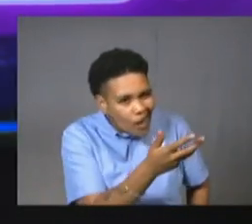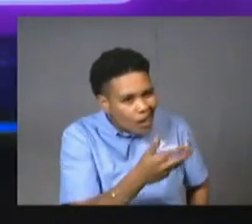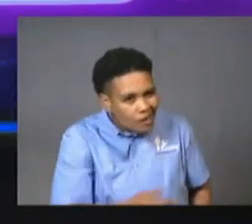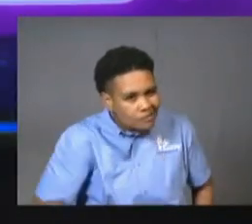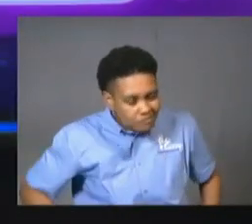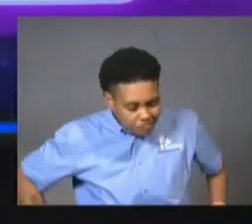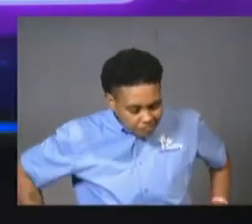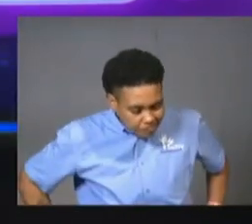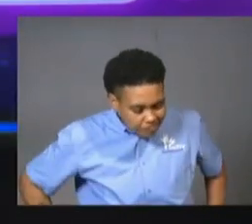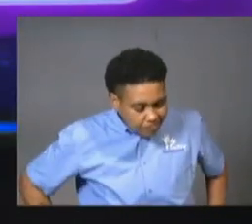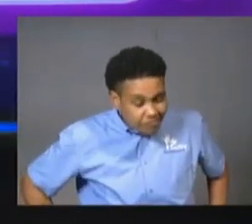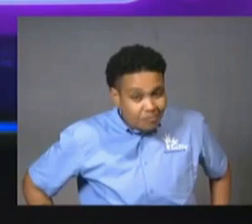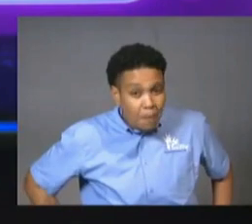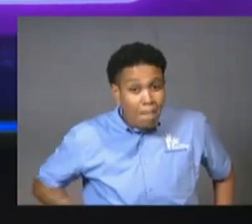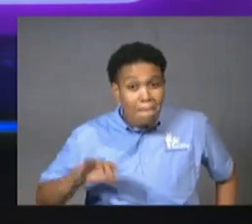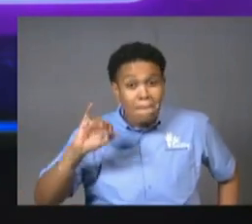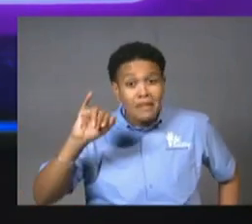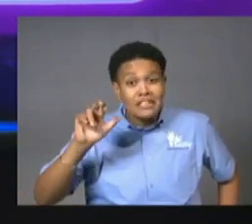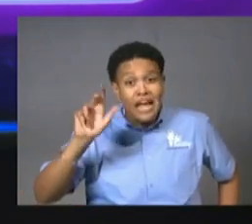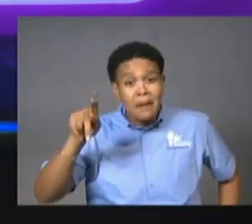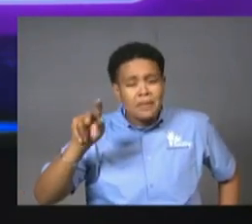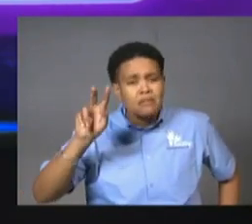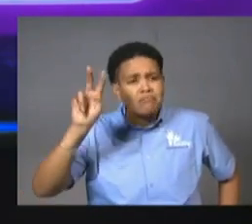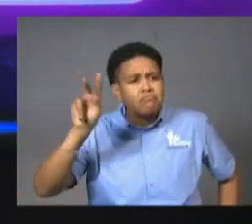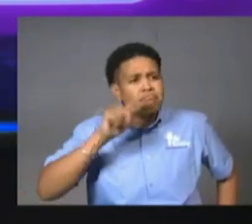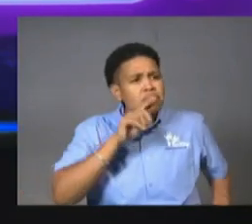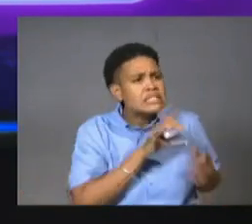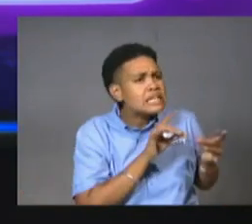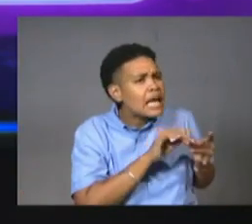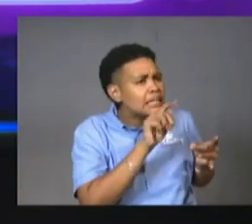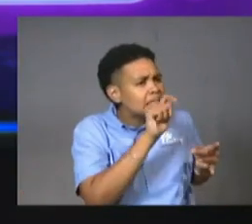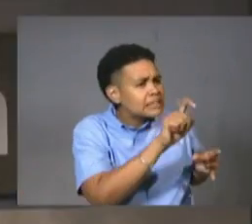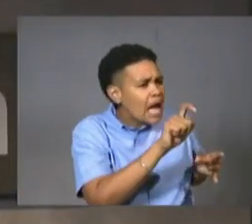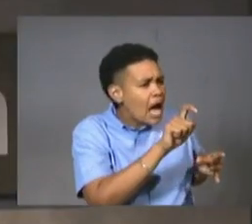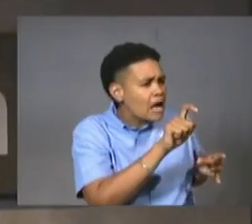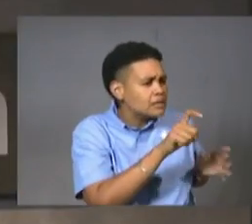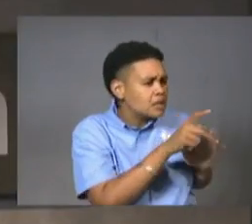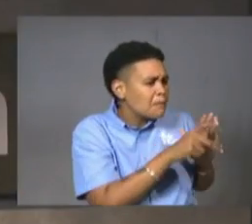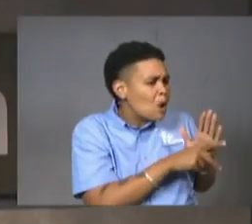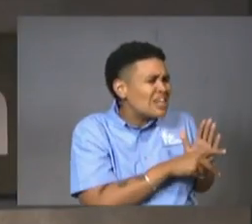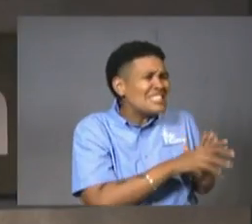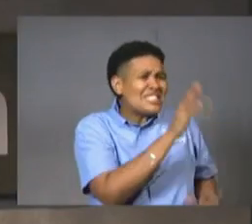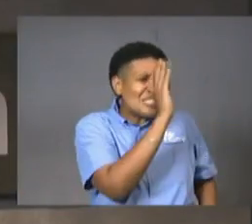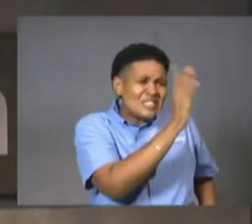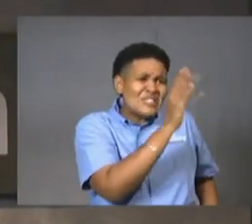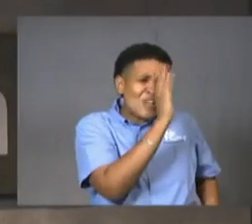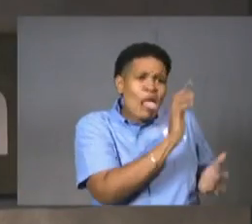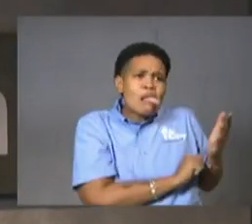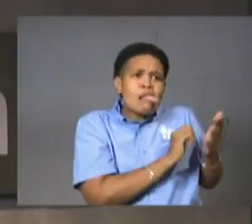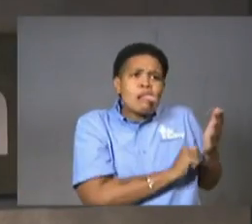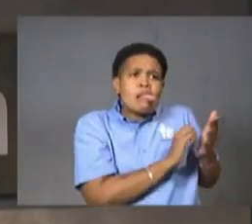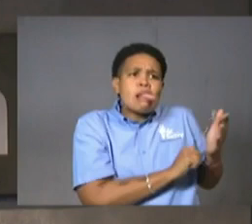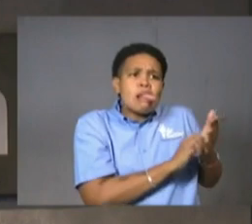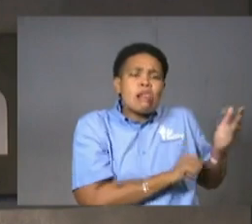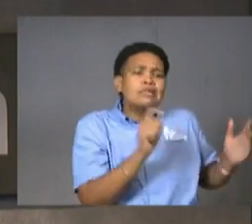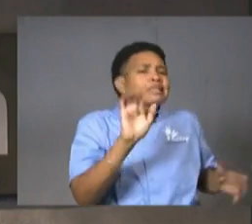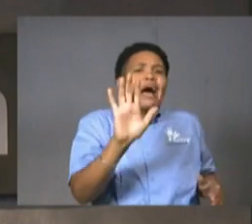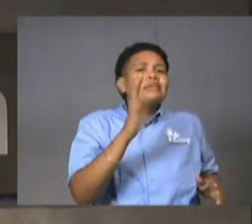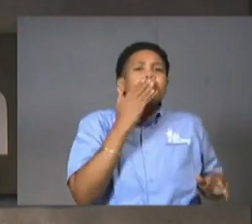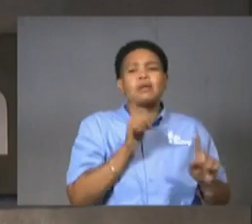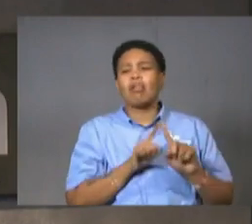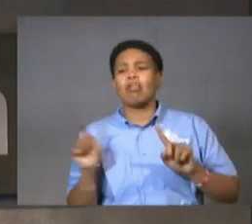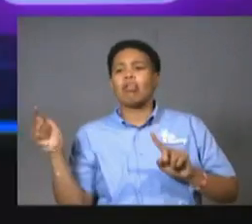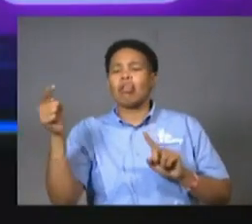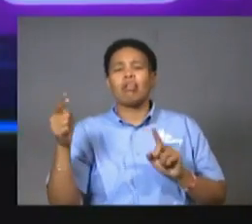the Jamaica Labour Party's stated tax policy is to move from direct to indirect taxes, and as such, they've implemented